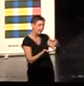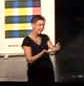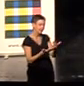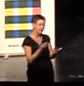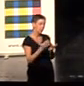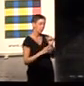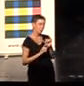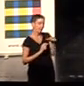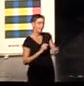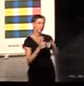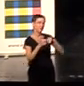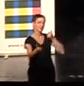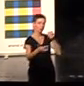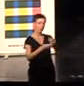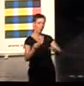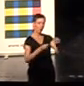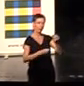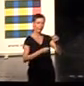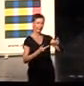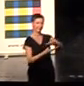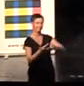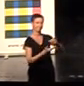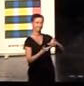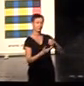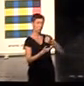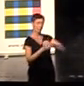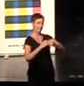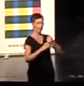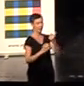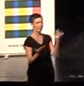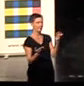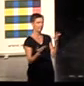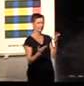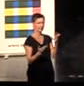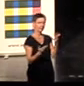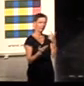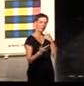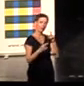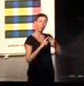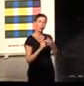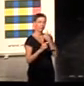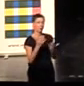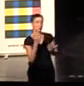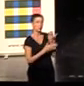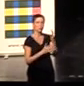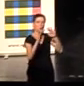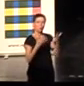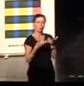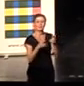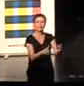post in death valley economisch zo zit is heb ik kan de nood points of de nieuwe world system